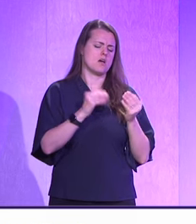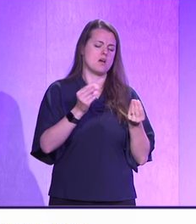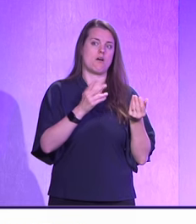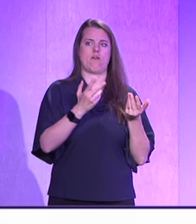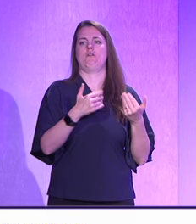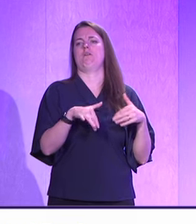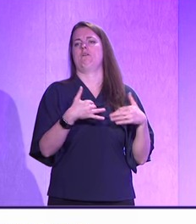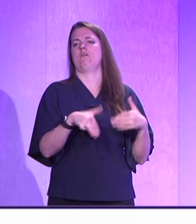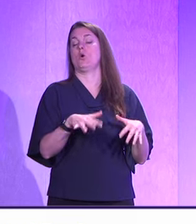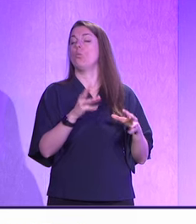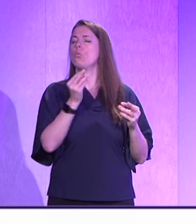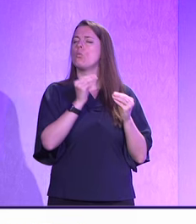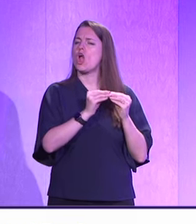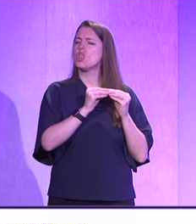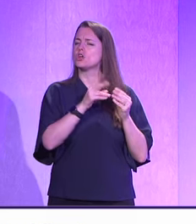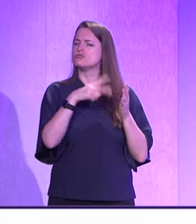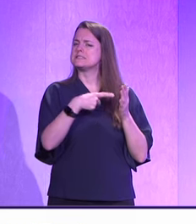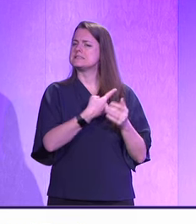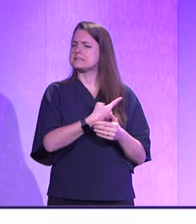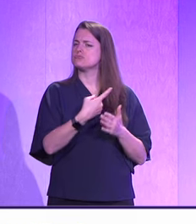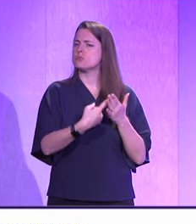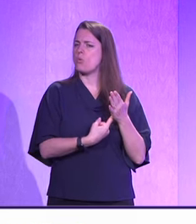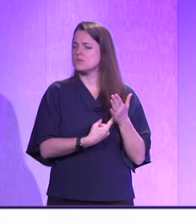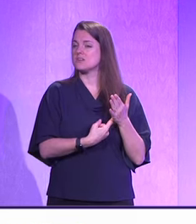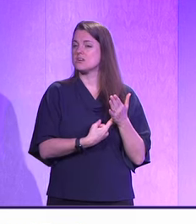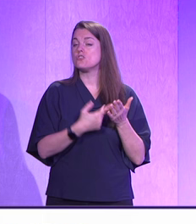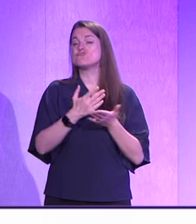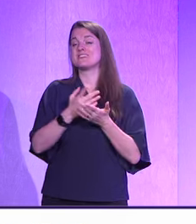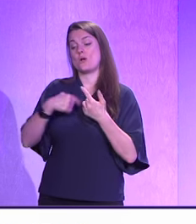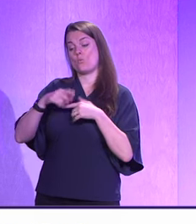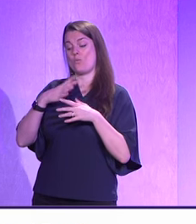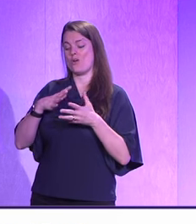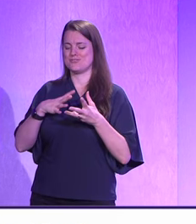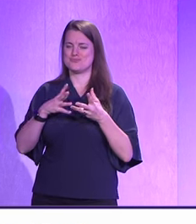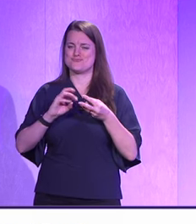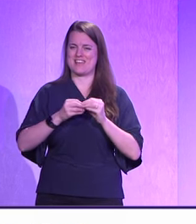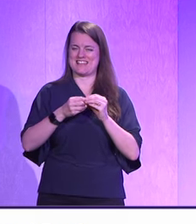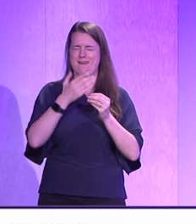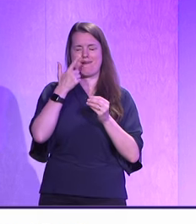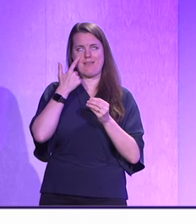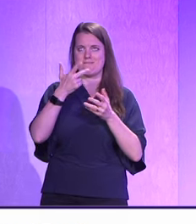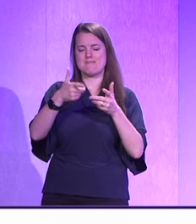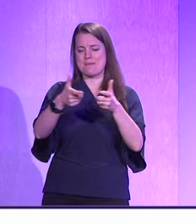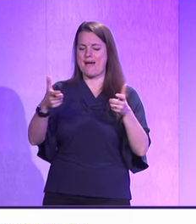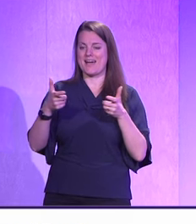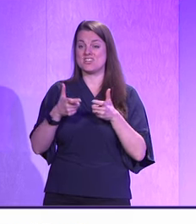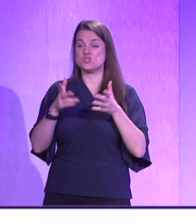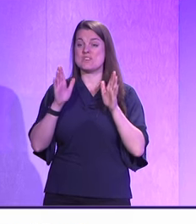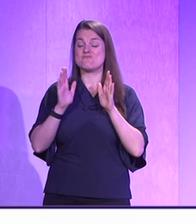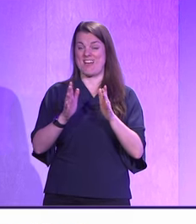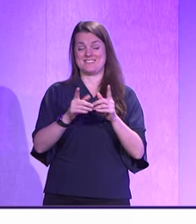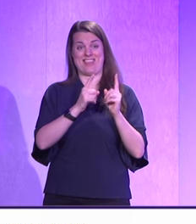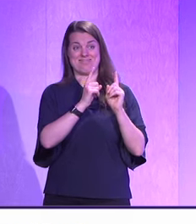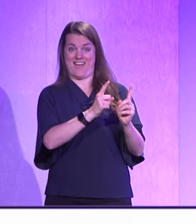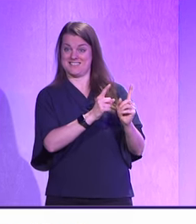really worth it's worth reading. We wanted to package it up in a way which is like, look, here's an example of effectively how